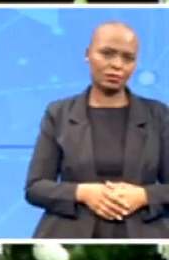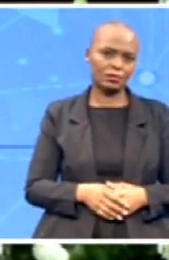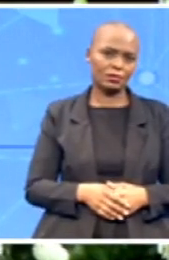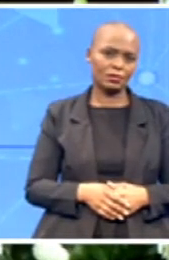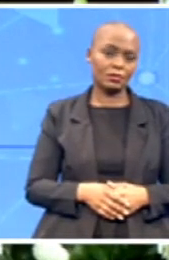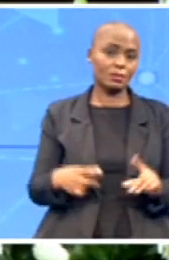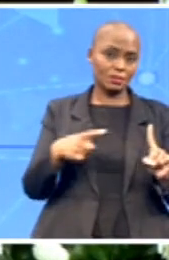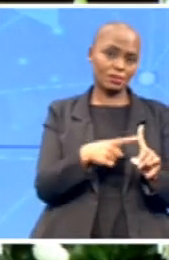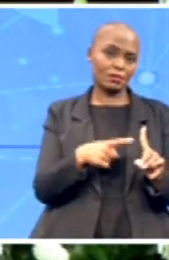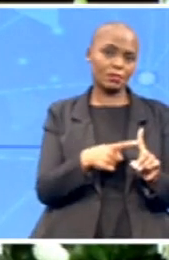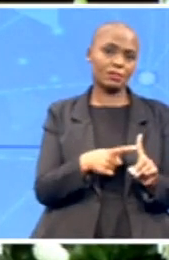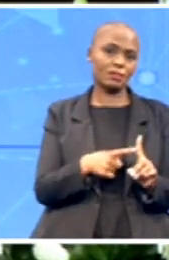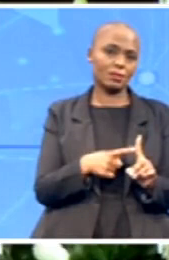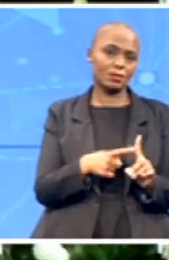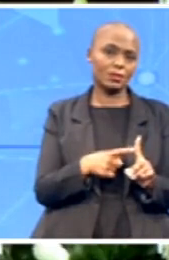is gone.